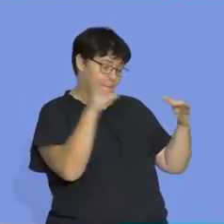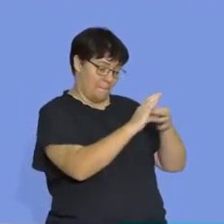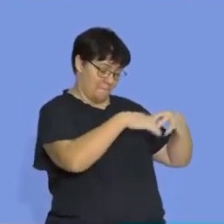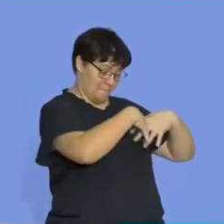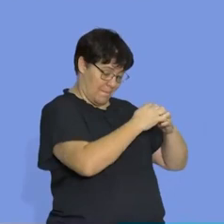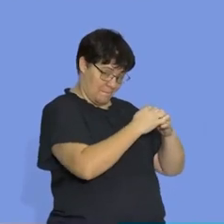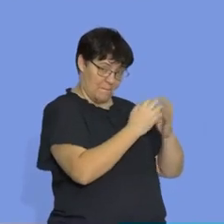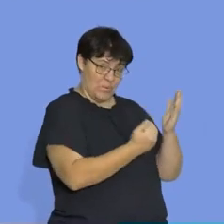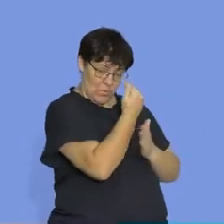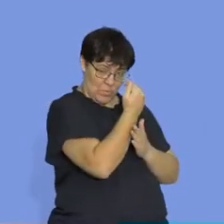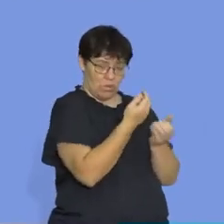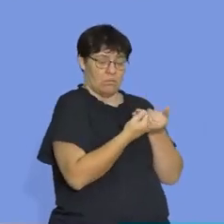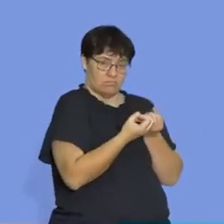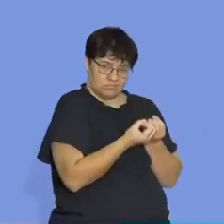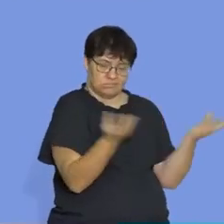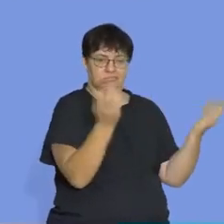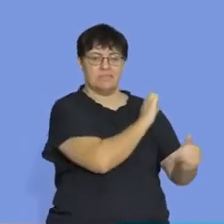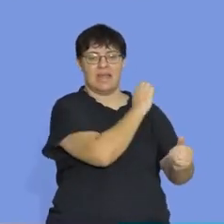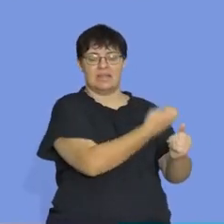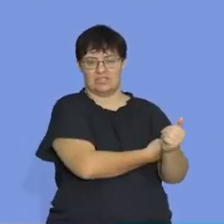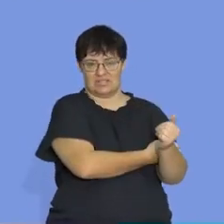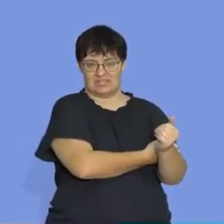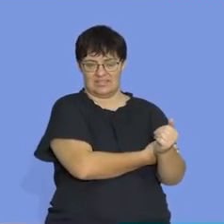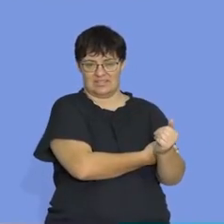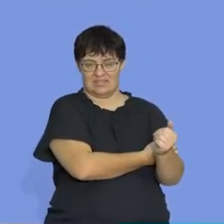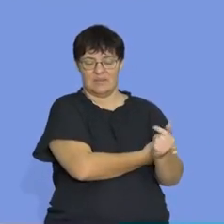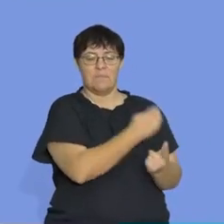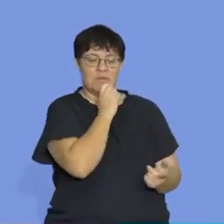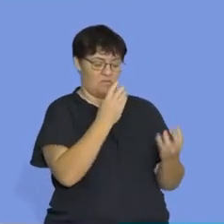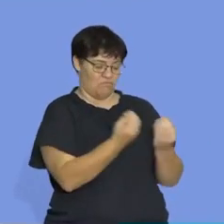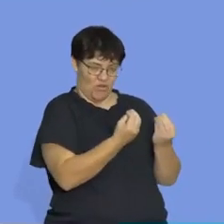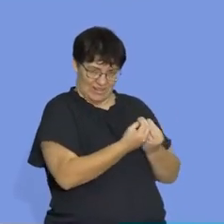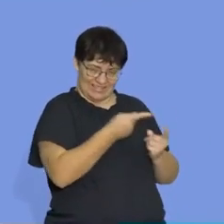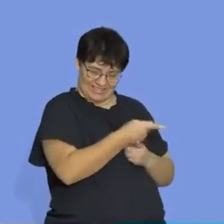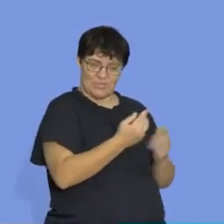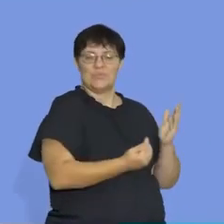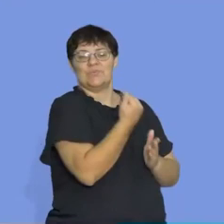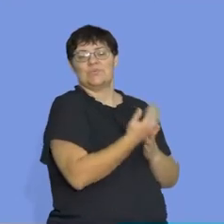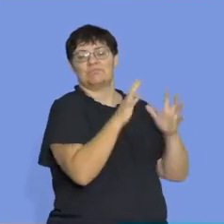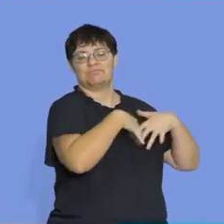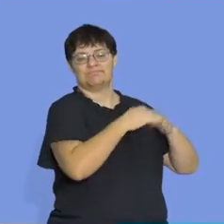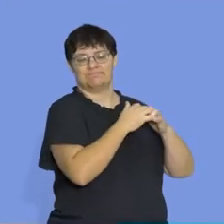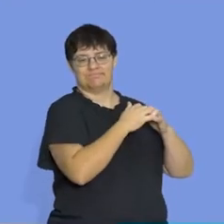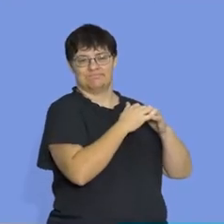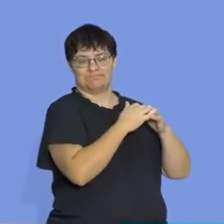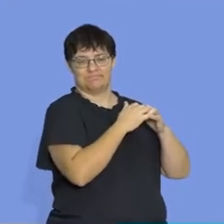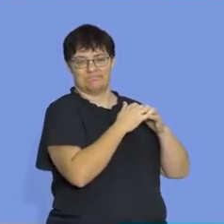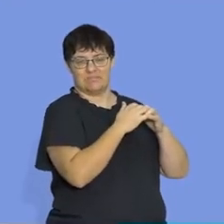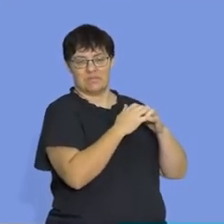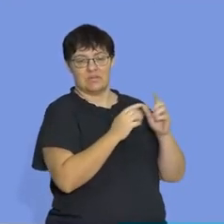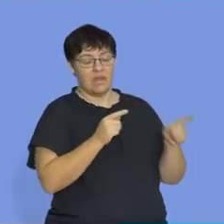were formed. And when we form new bonds, we're saying that's when we get the products or the new substances, as we would refer to it. So as a